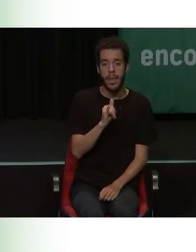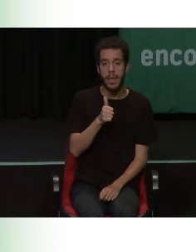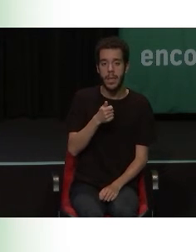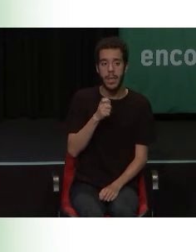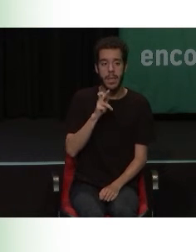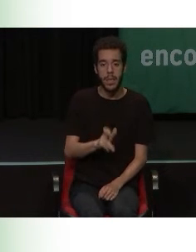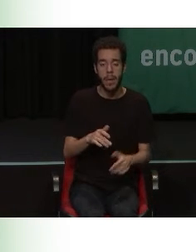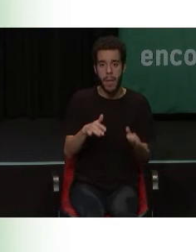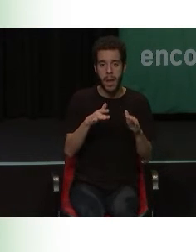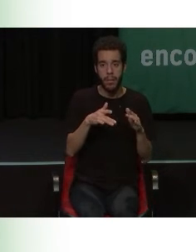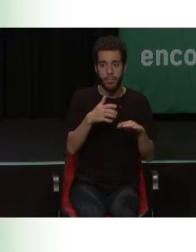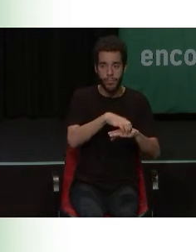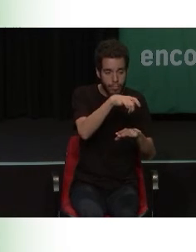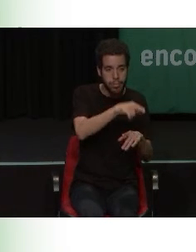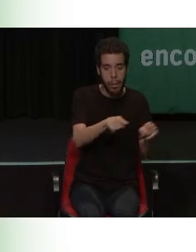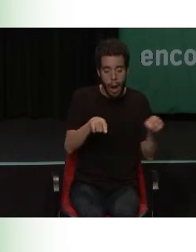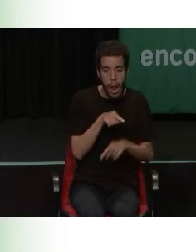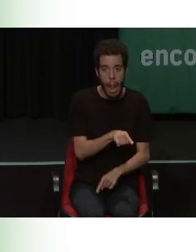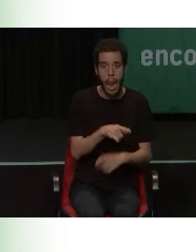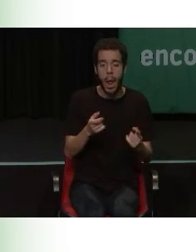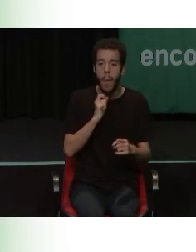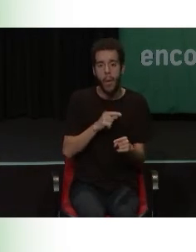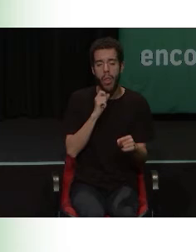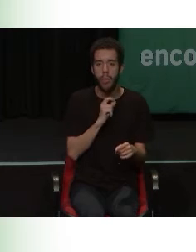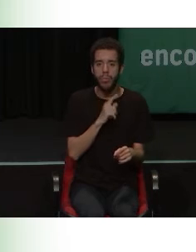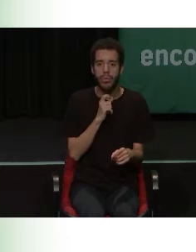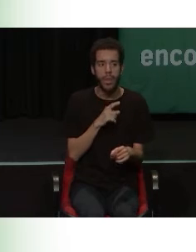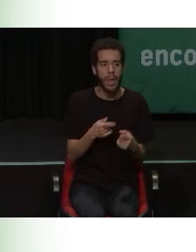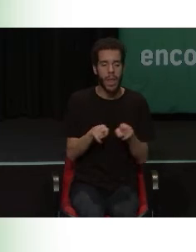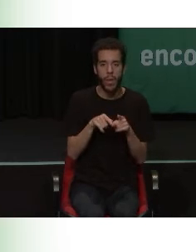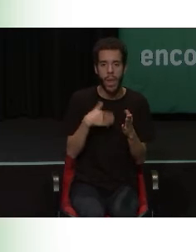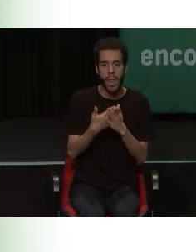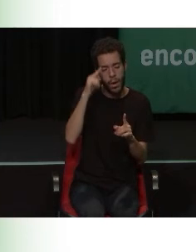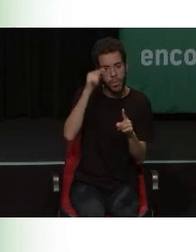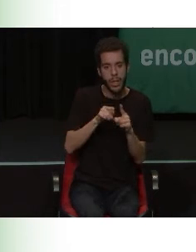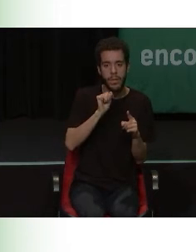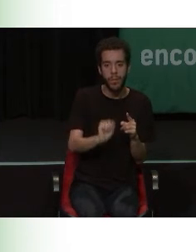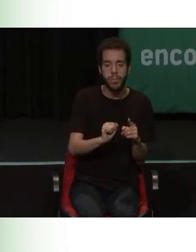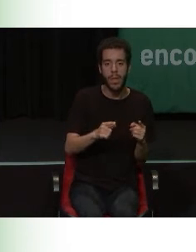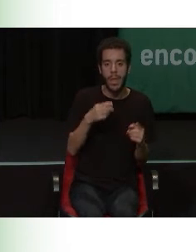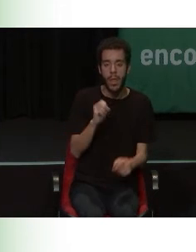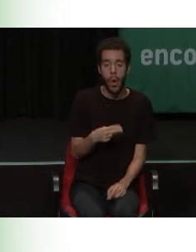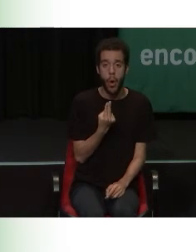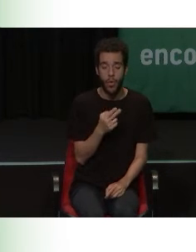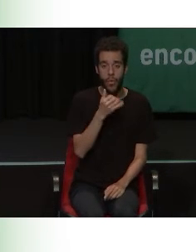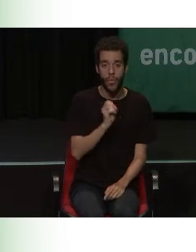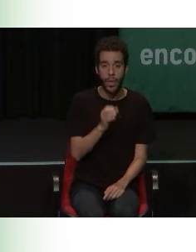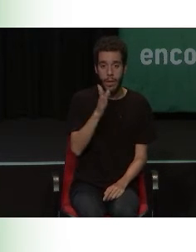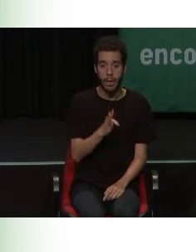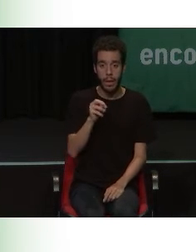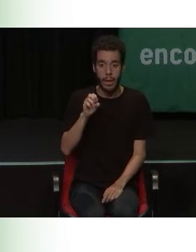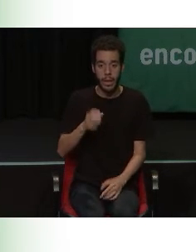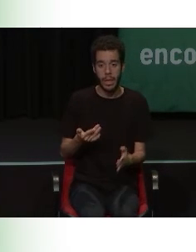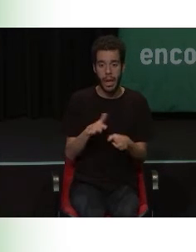cyber-physical systems might represent an opportunity to try to comply the